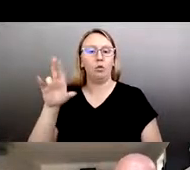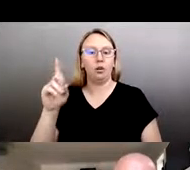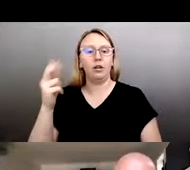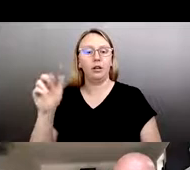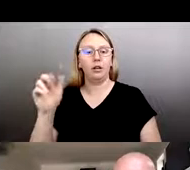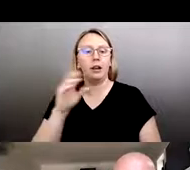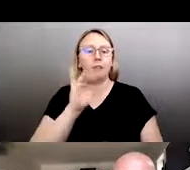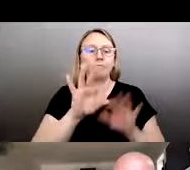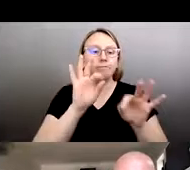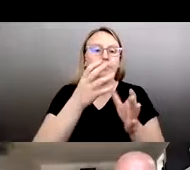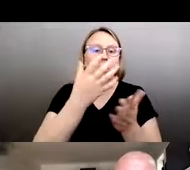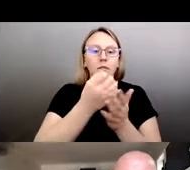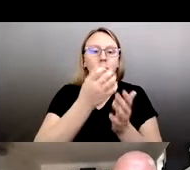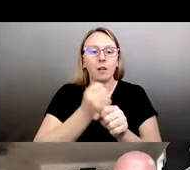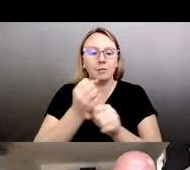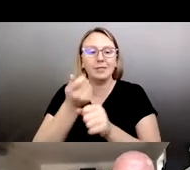this property.